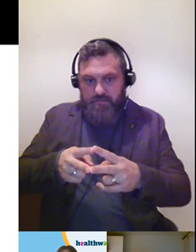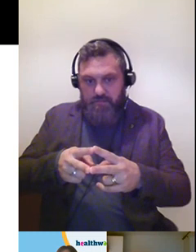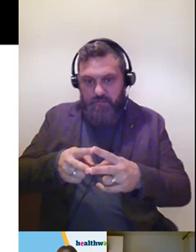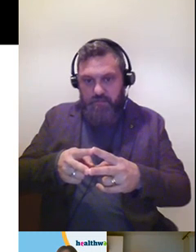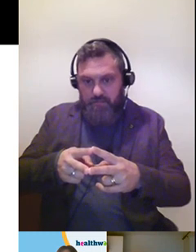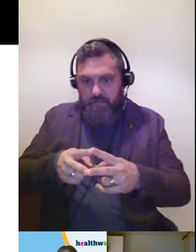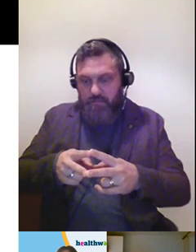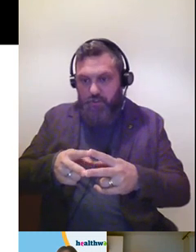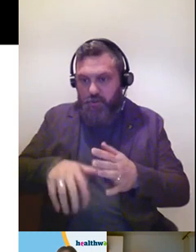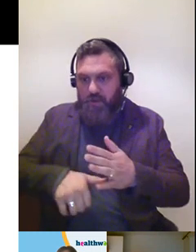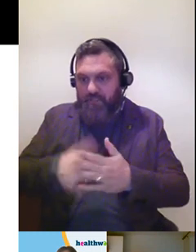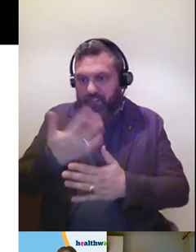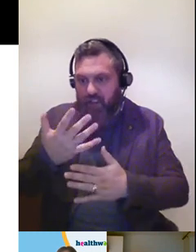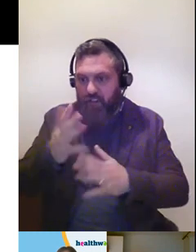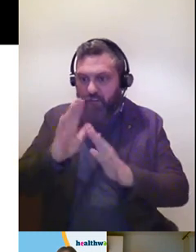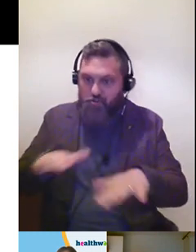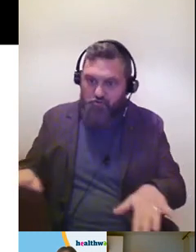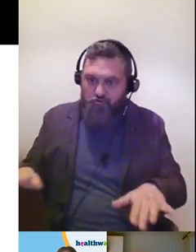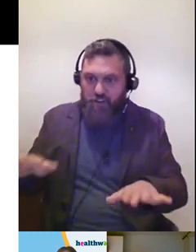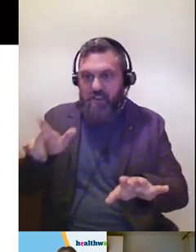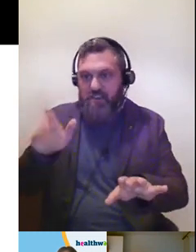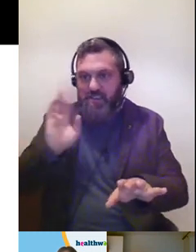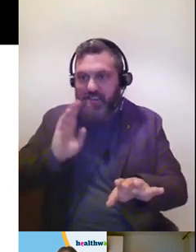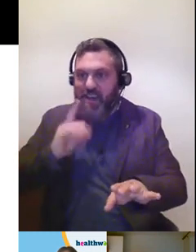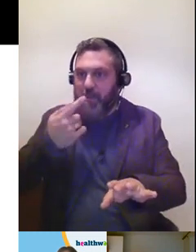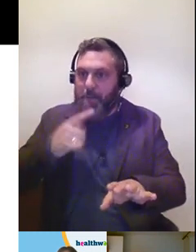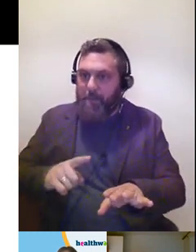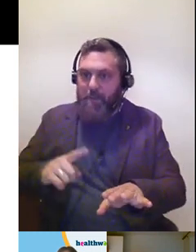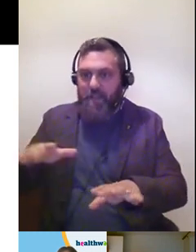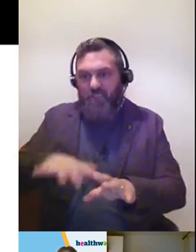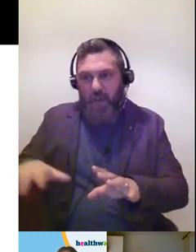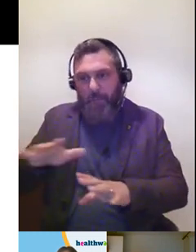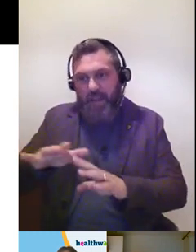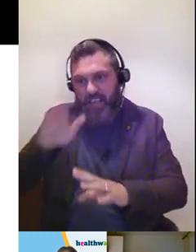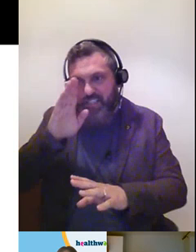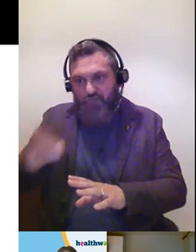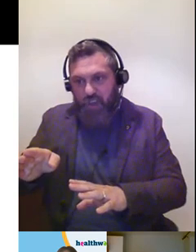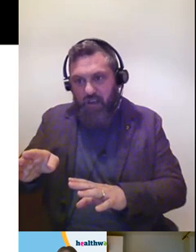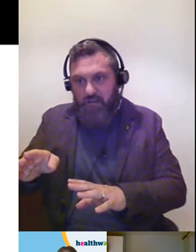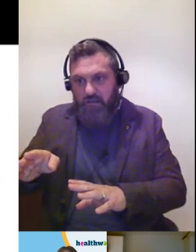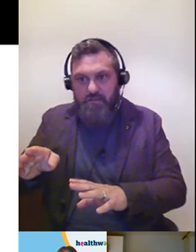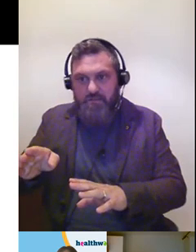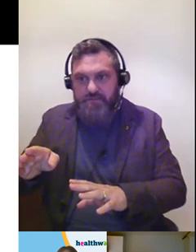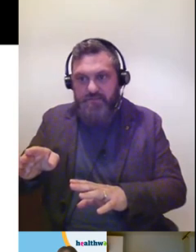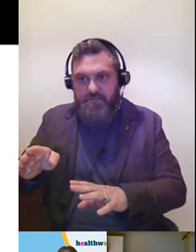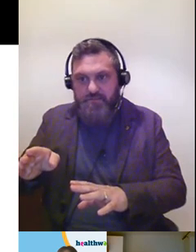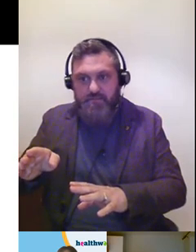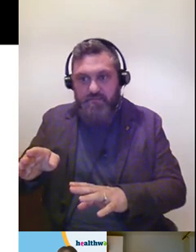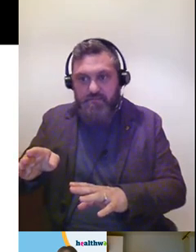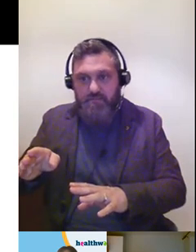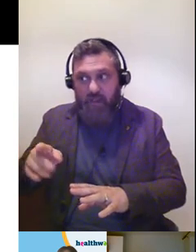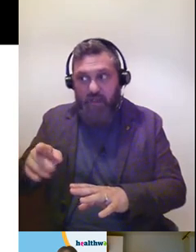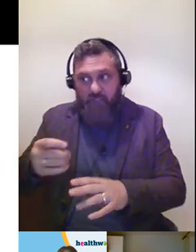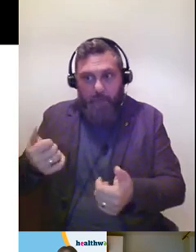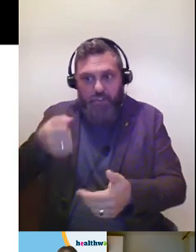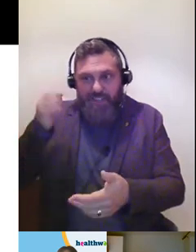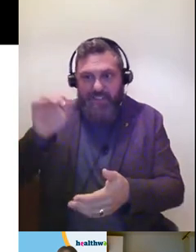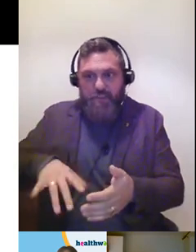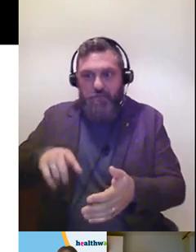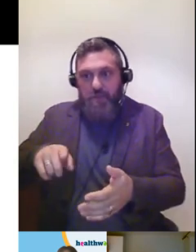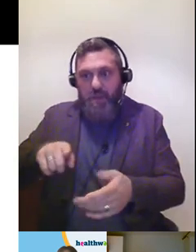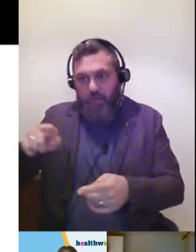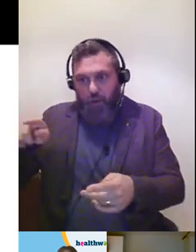of involving children, young people and families directly. I don't personally have a lot of expertise in that, but I'm sure there are people in